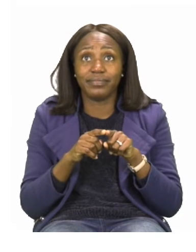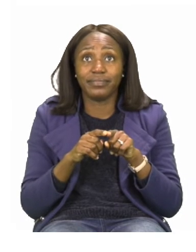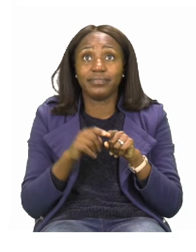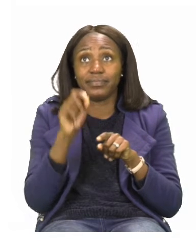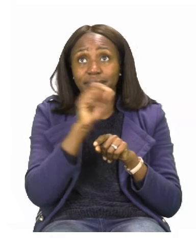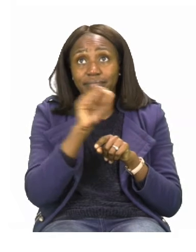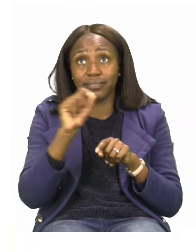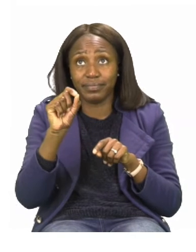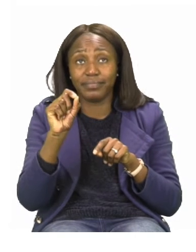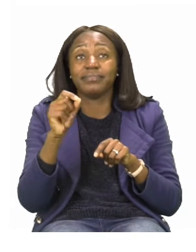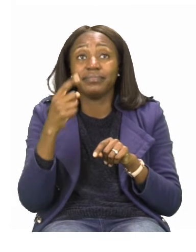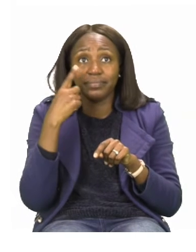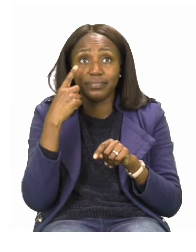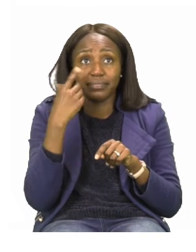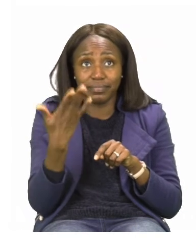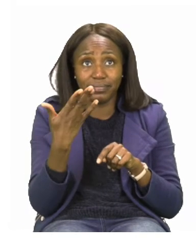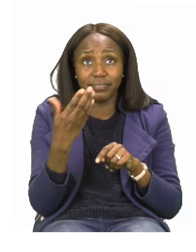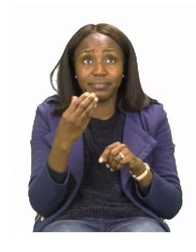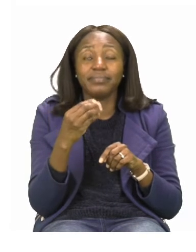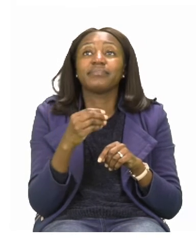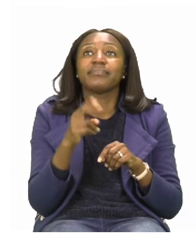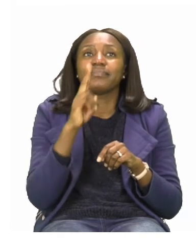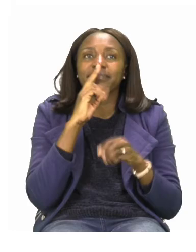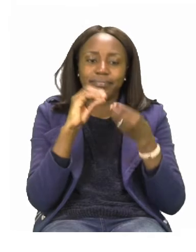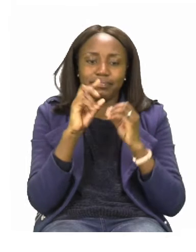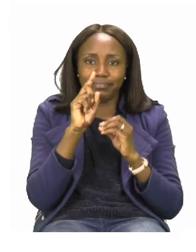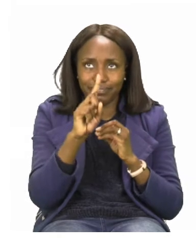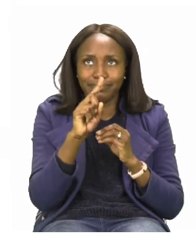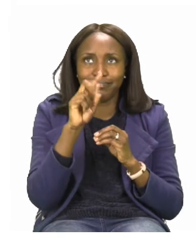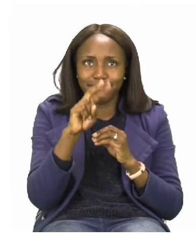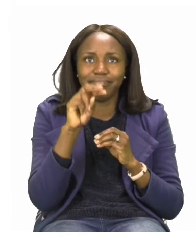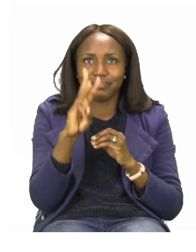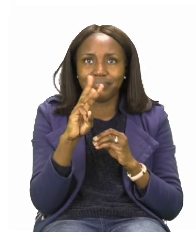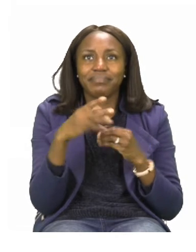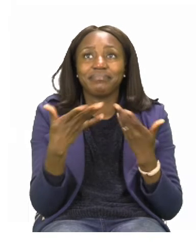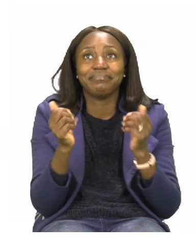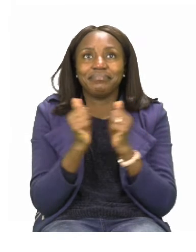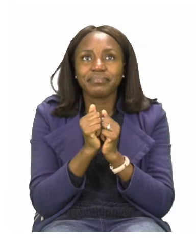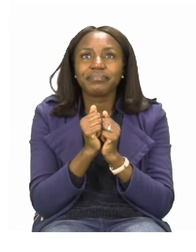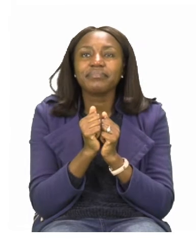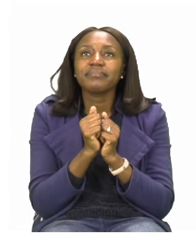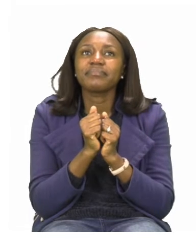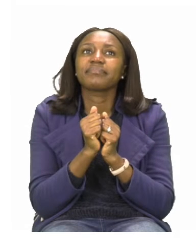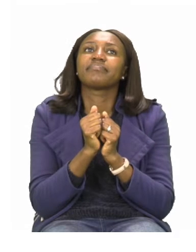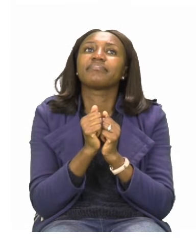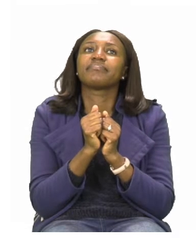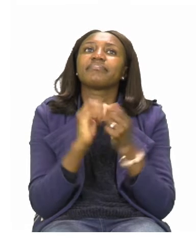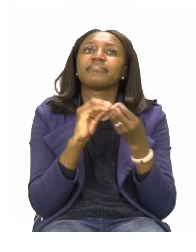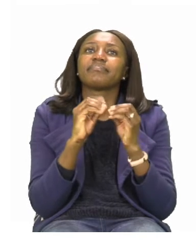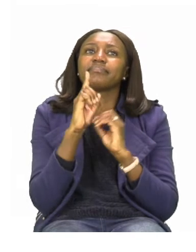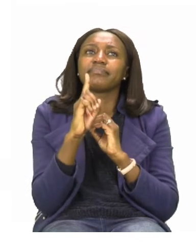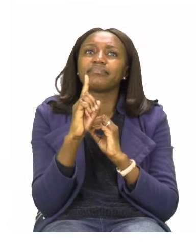so let's try and answer number 1, number 2, and number 3 together. Number 1